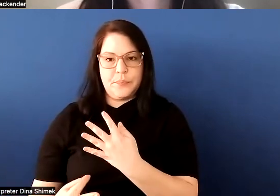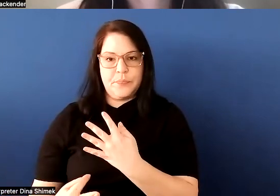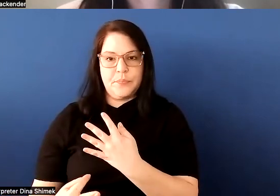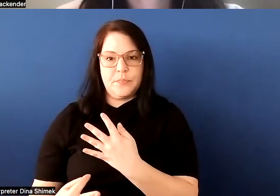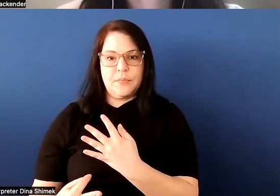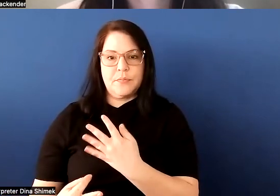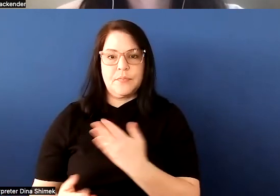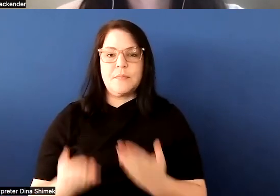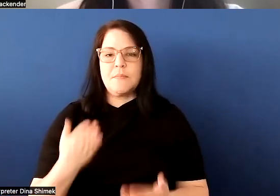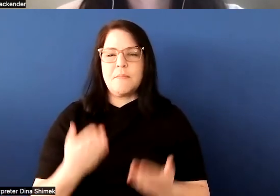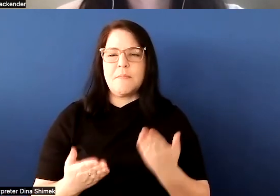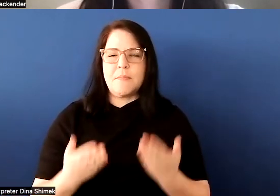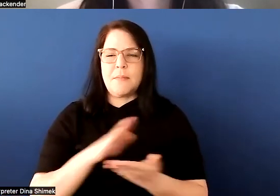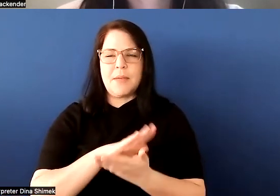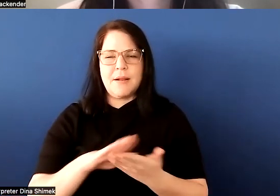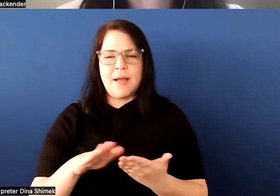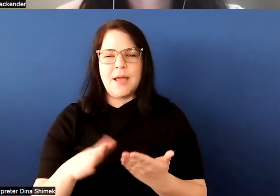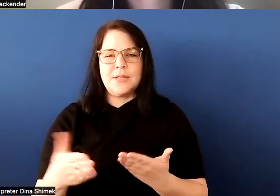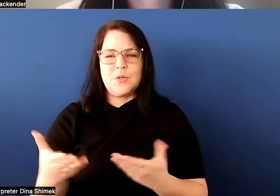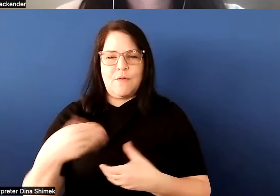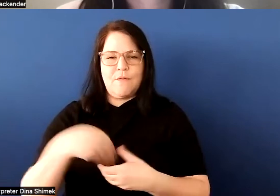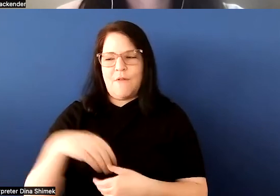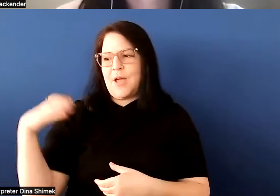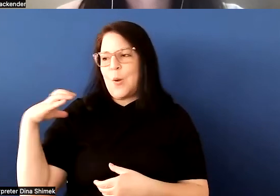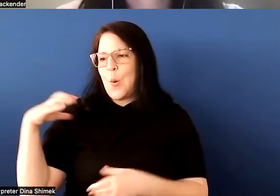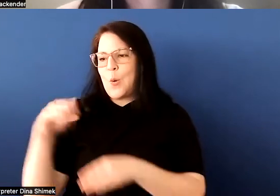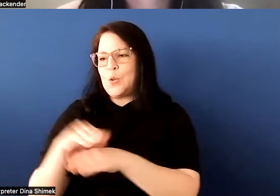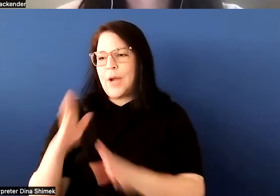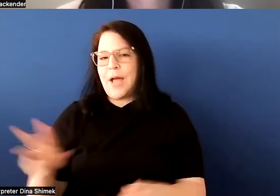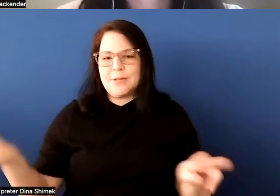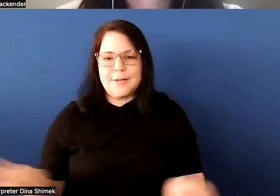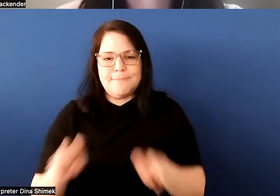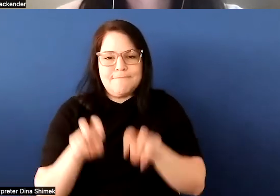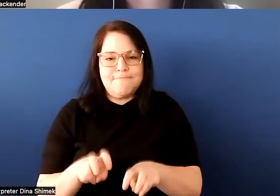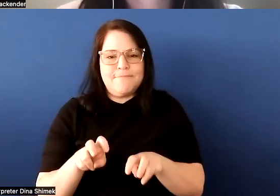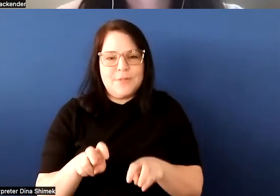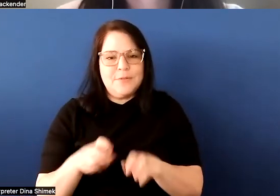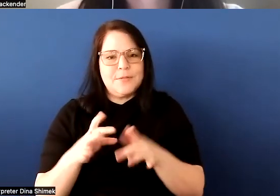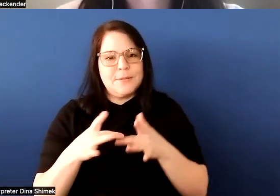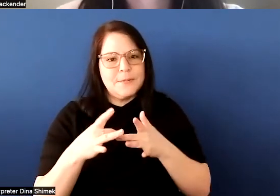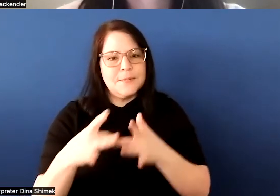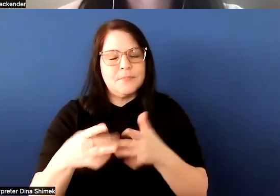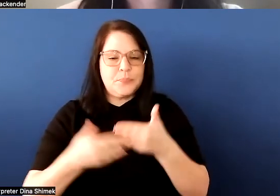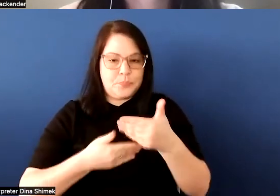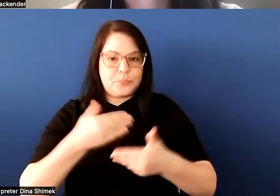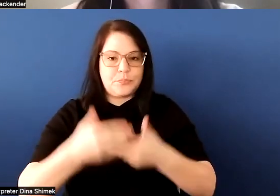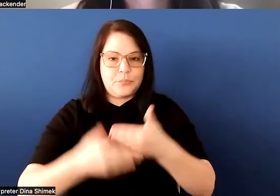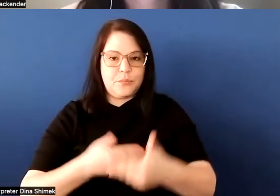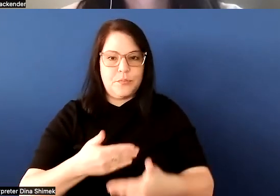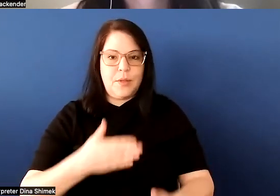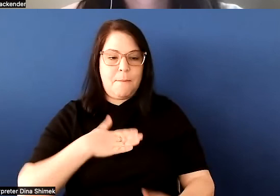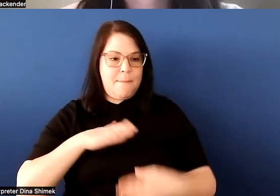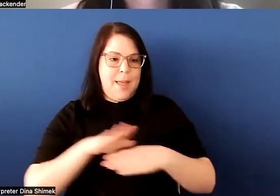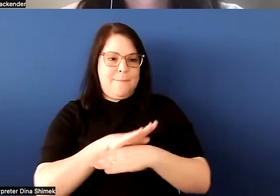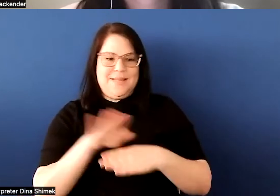it might be good to have a coach or a counselor or someone walk alongside you. In my business, that's